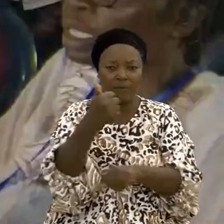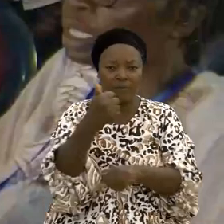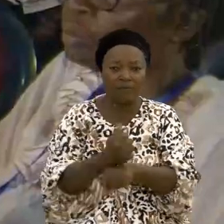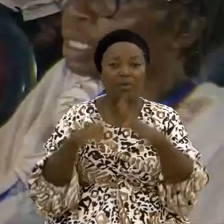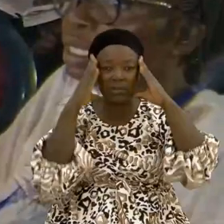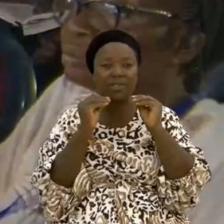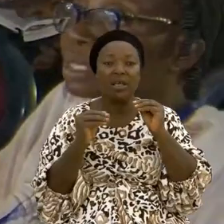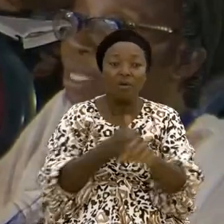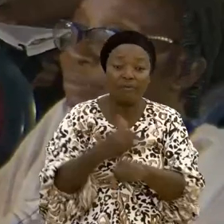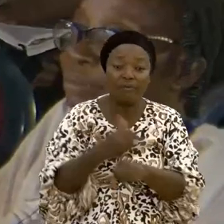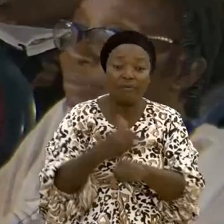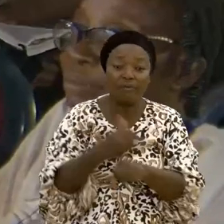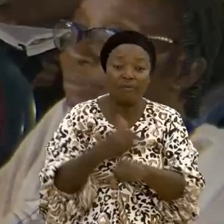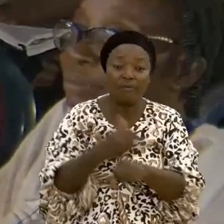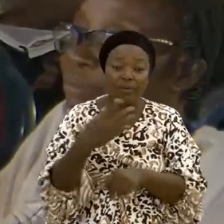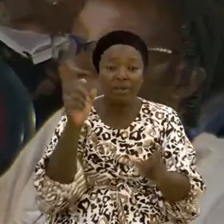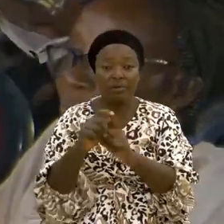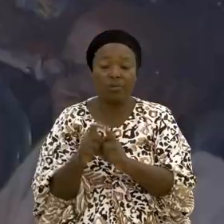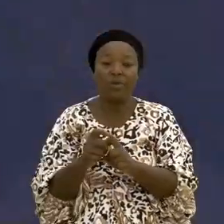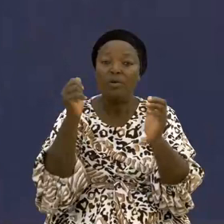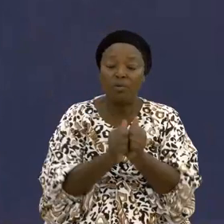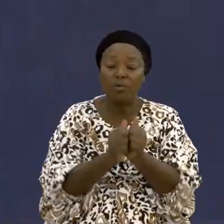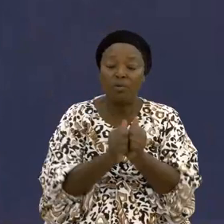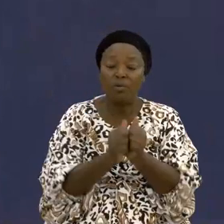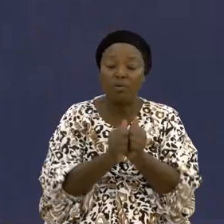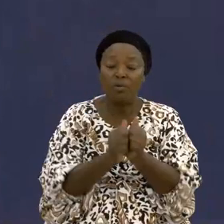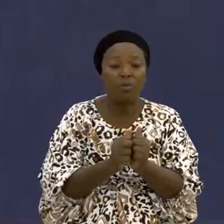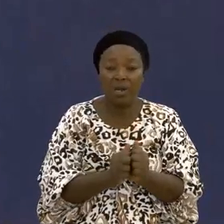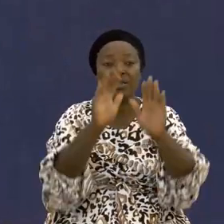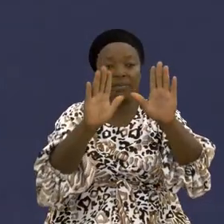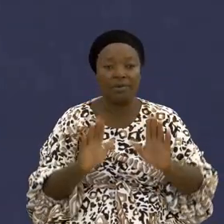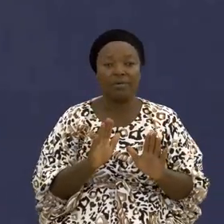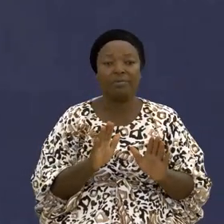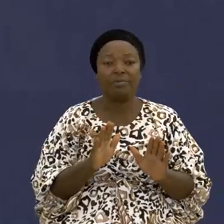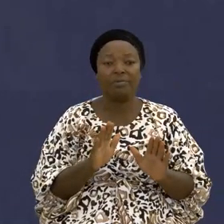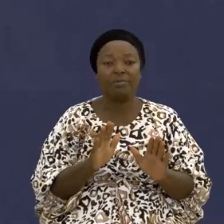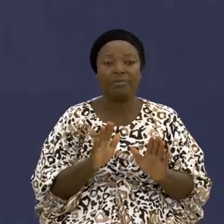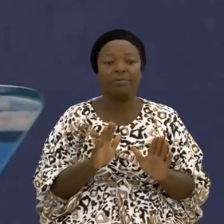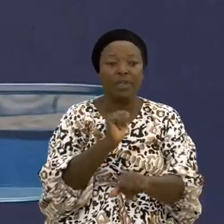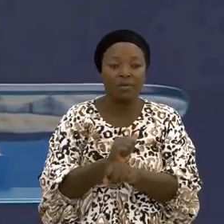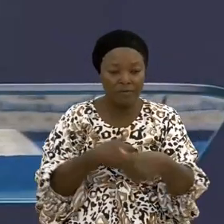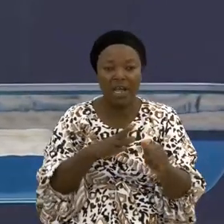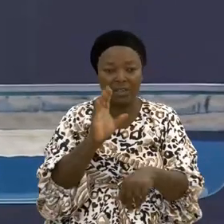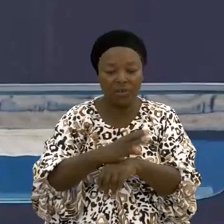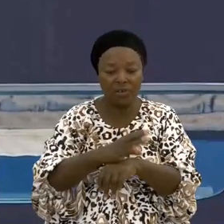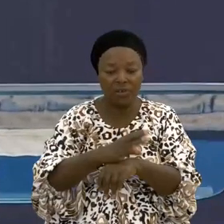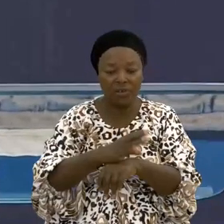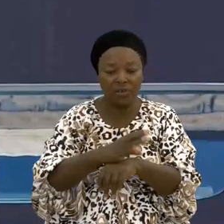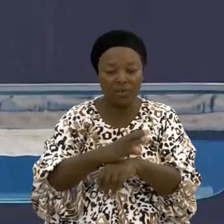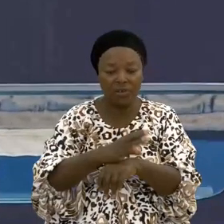experience. Confirming the word with signs following. And the church, the people of God,